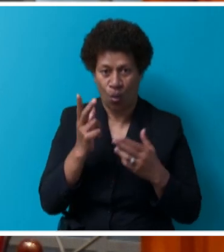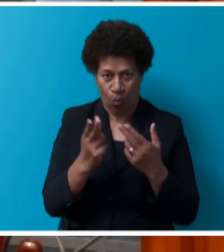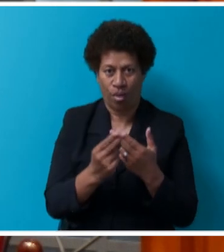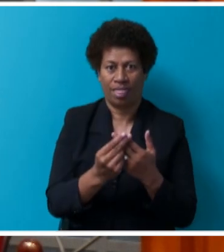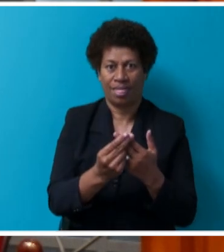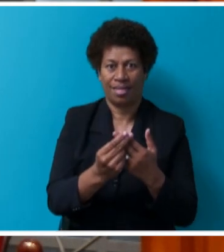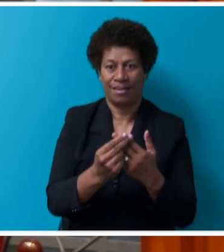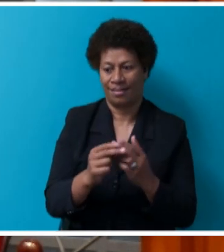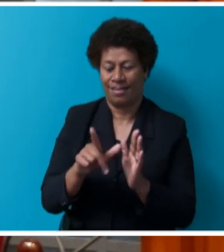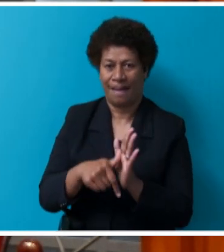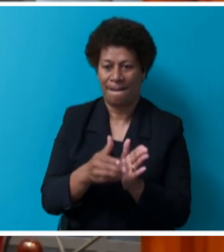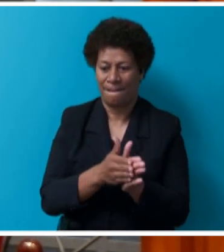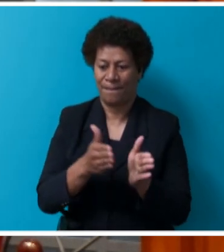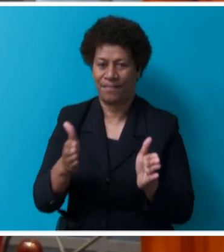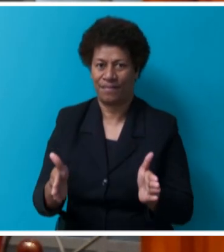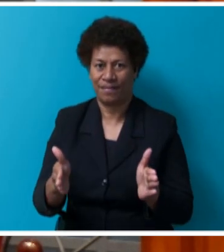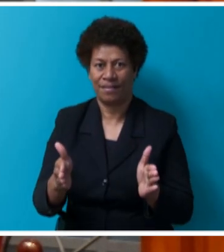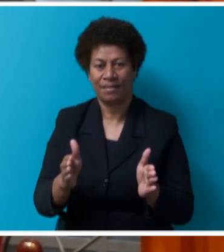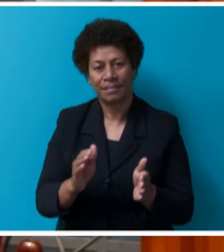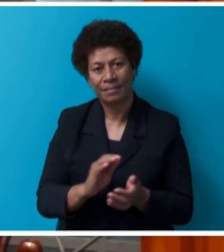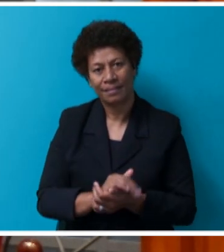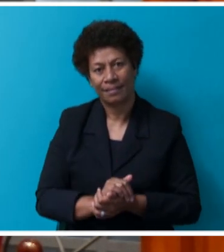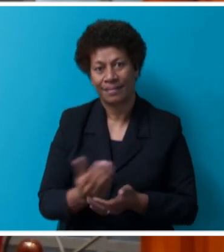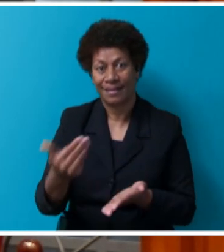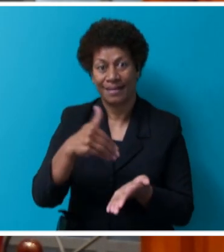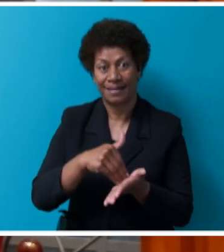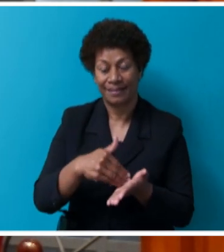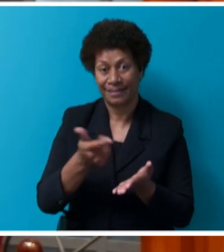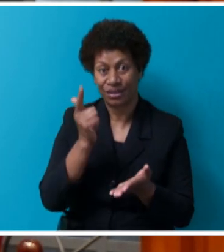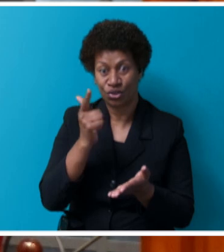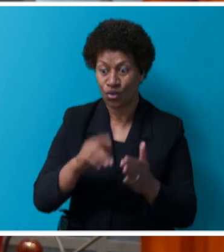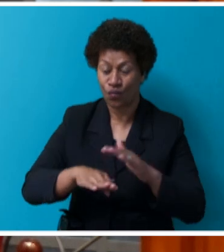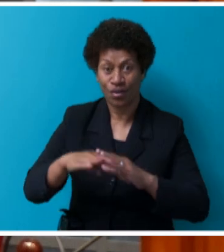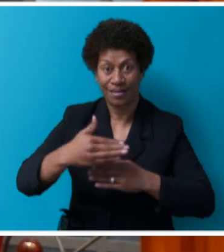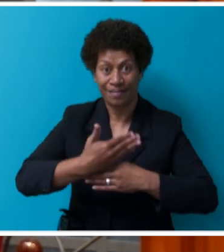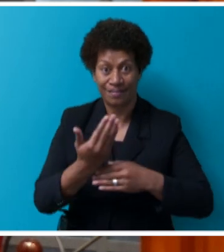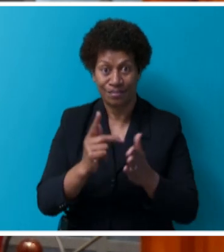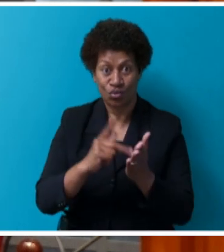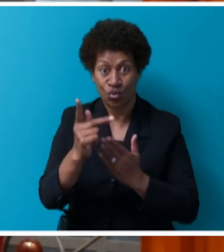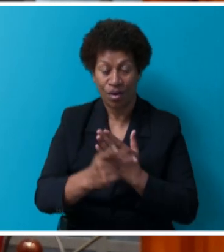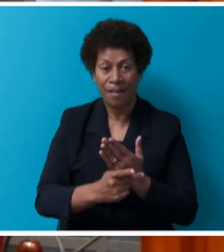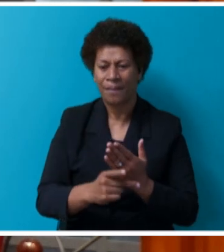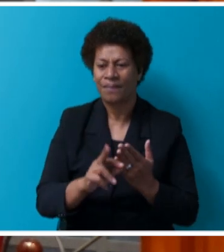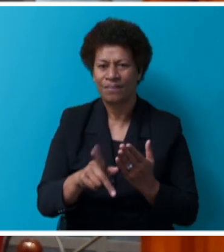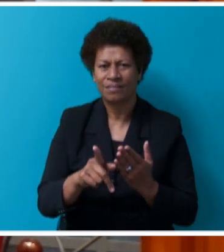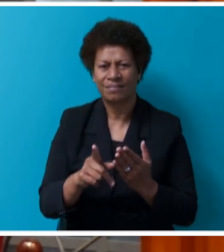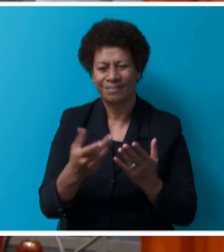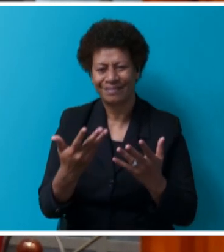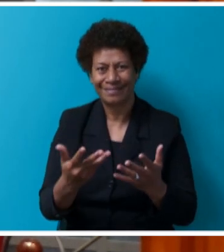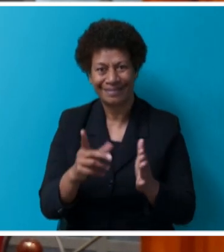Mr. Speaker, sir, additionally, full-day programs help bridge the opportunity gap for children